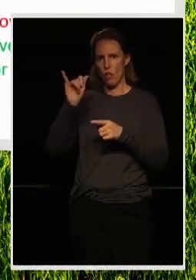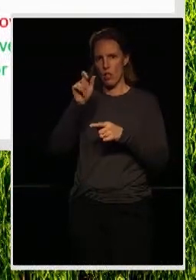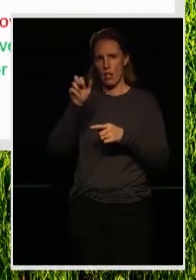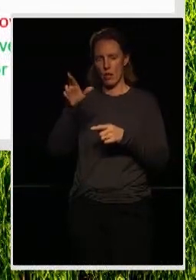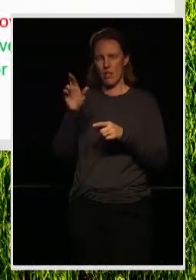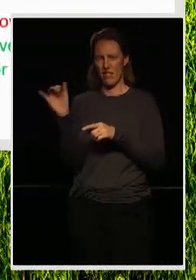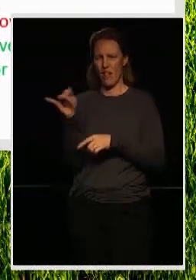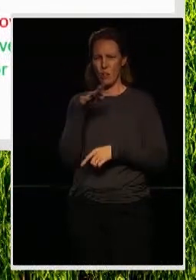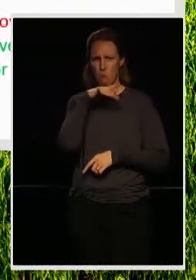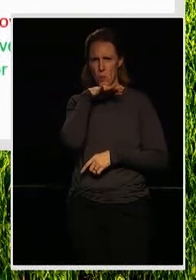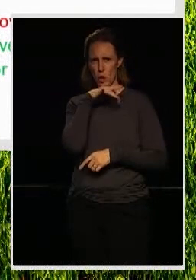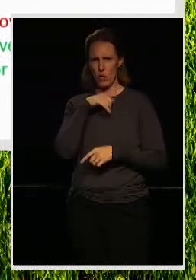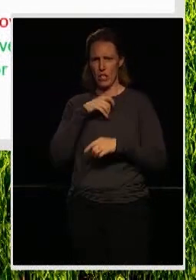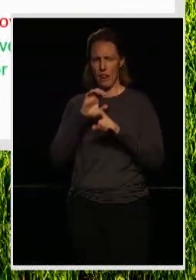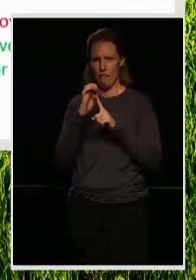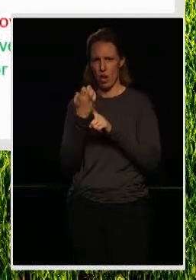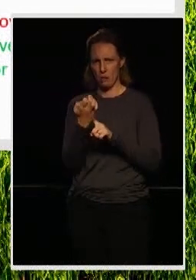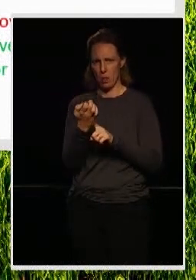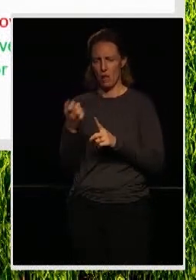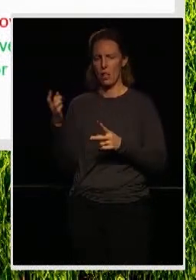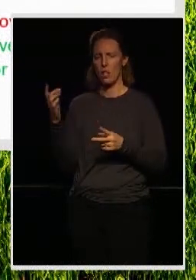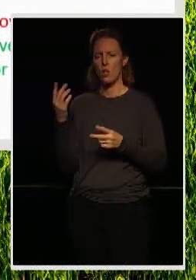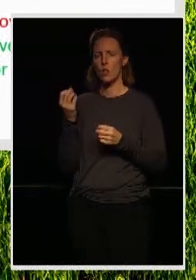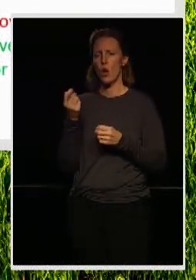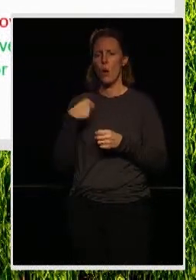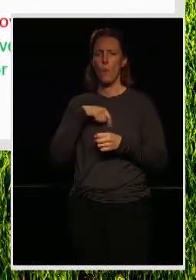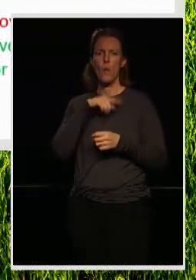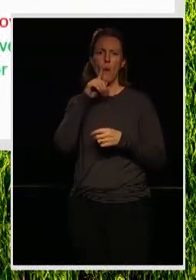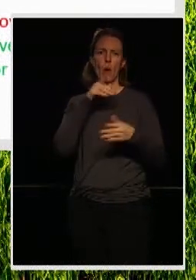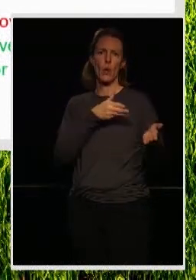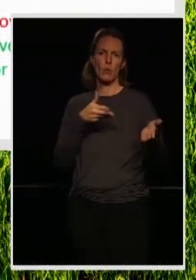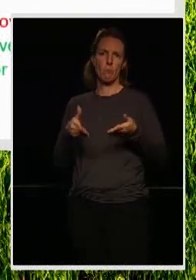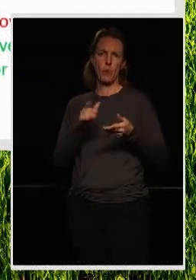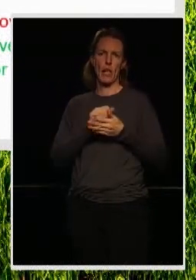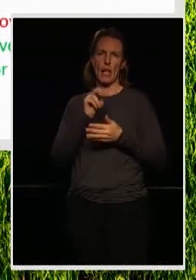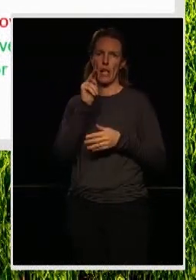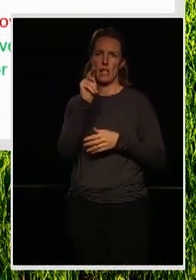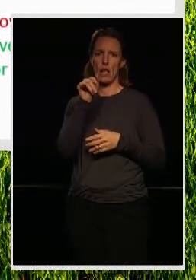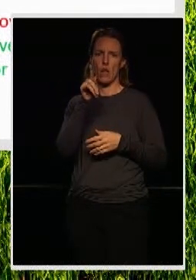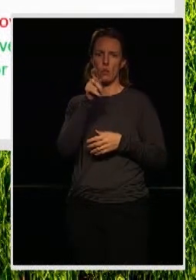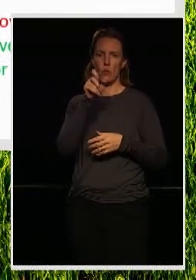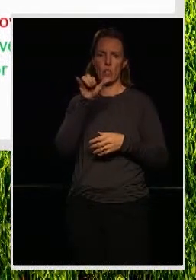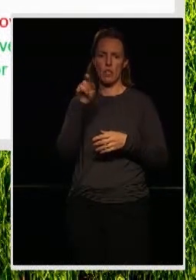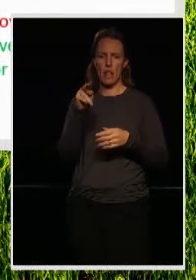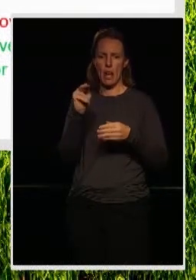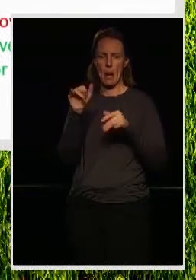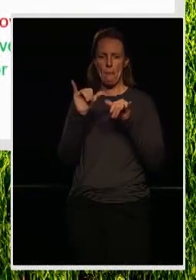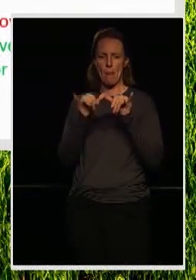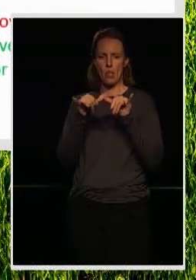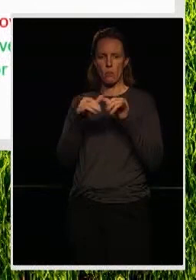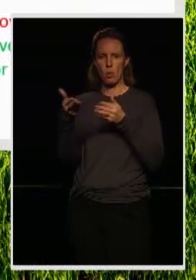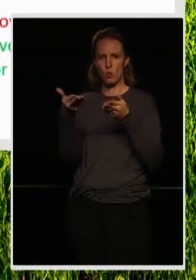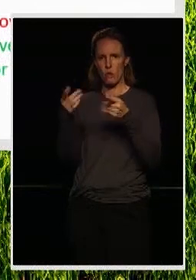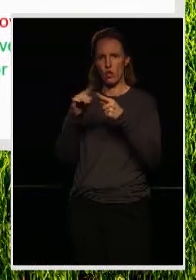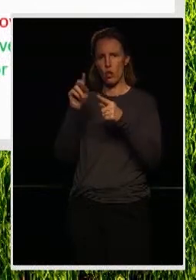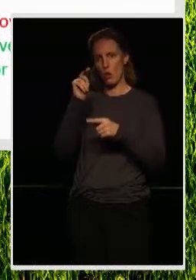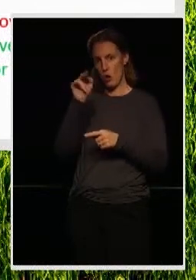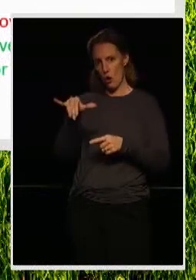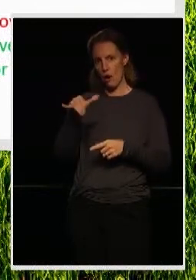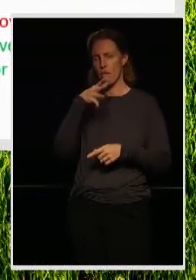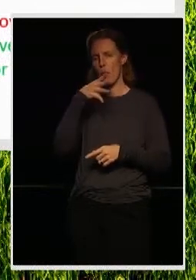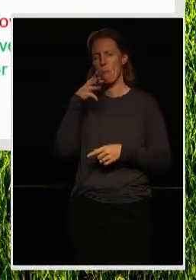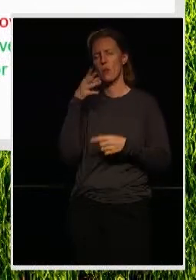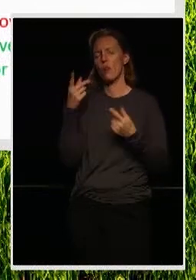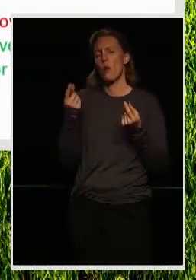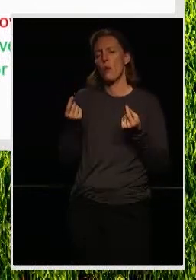also polluting the environment. So we are going to bring the nitrogen measurement service to the New York farmers. How do we